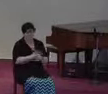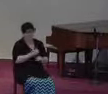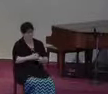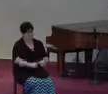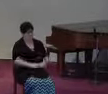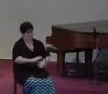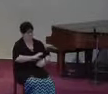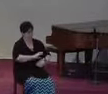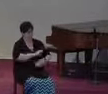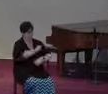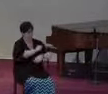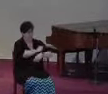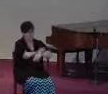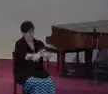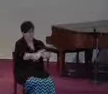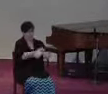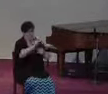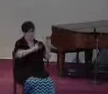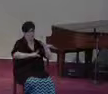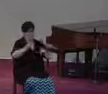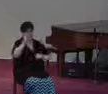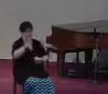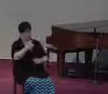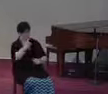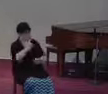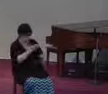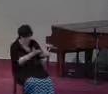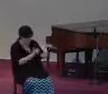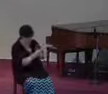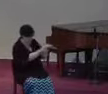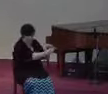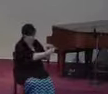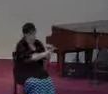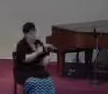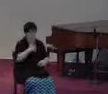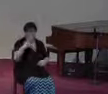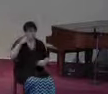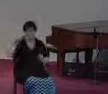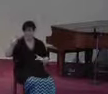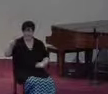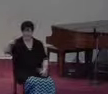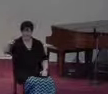Muscular individuals would offer me help, and I accepted it gladly, but they would only go so far.